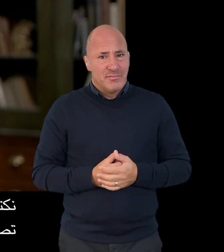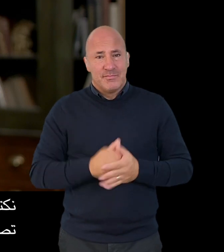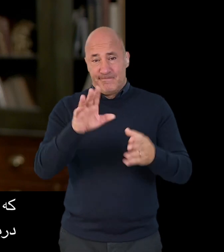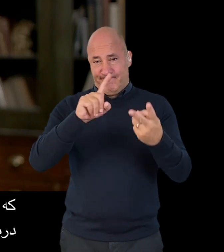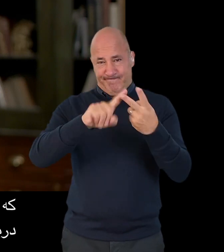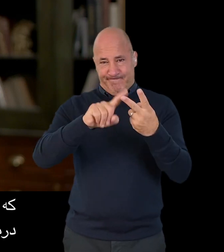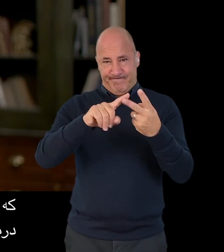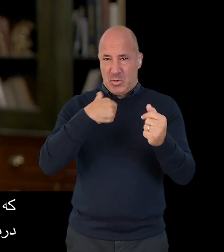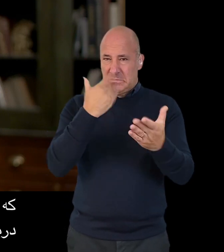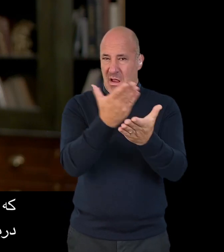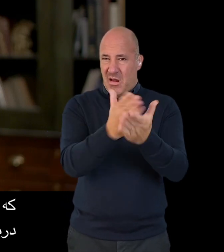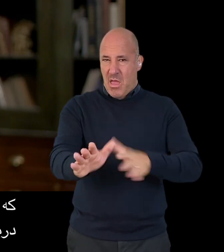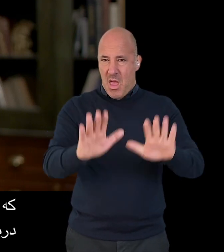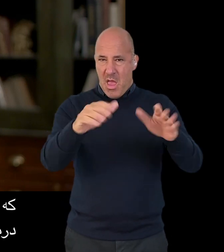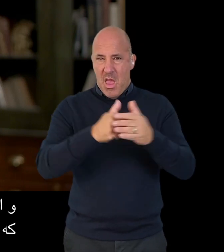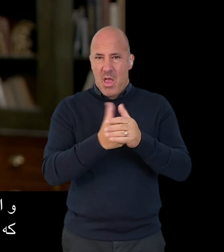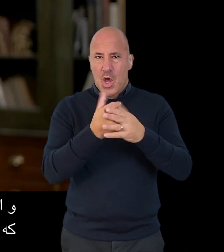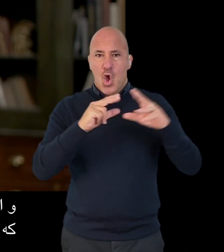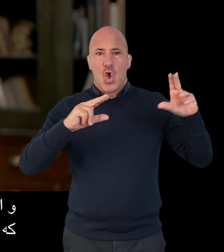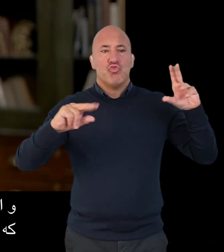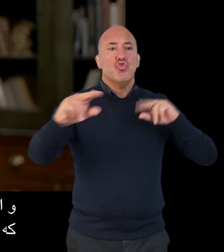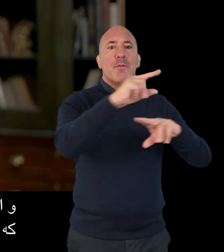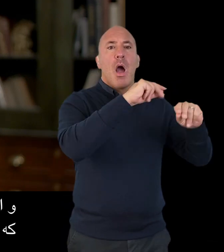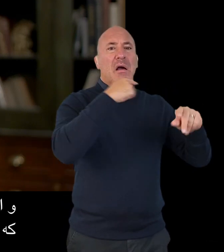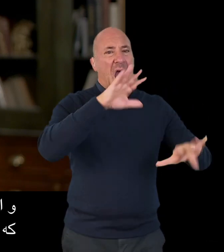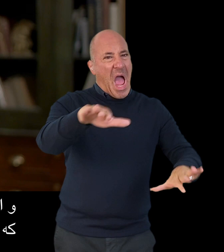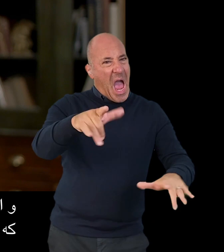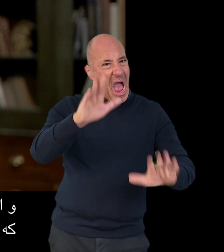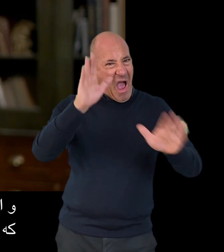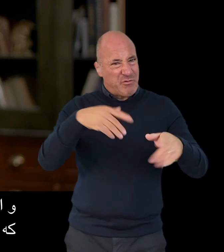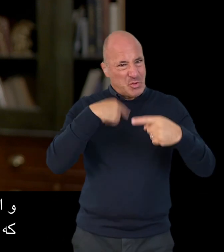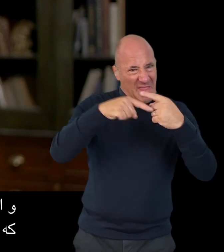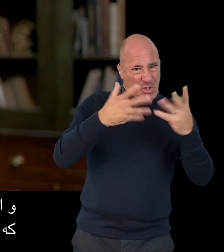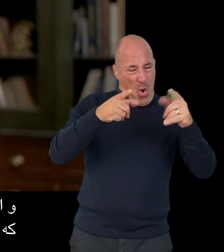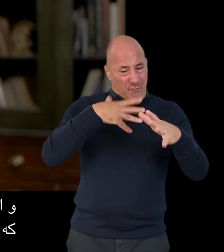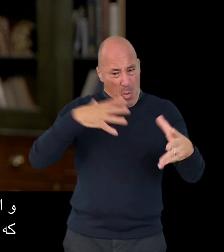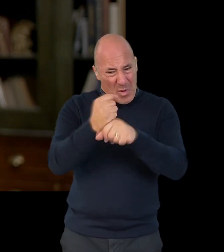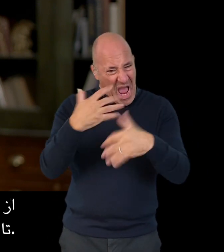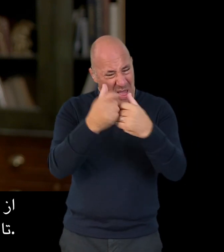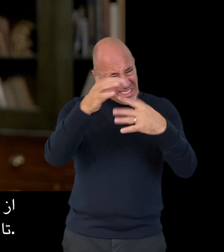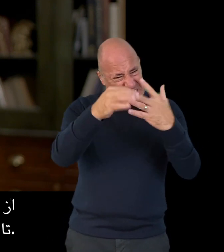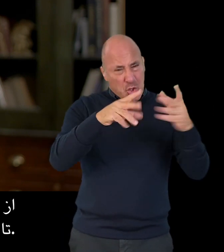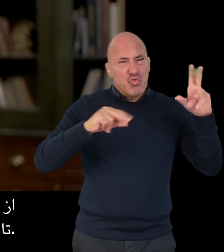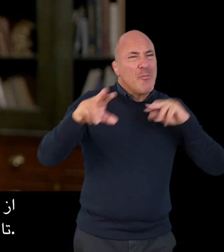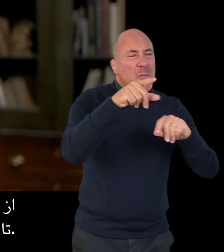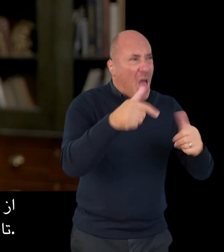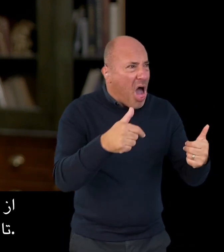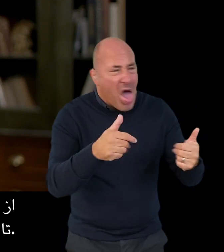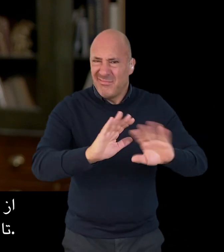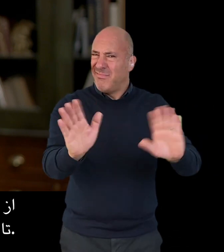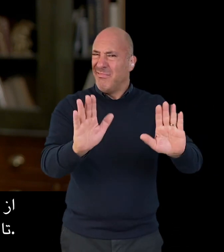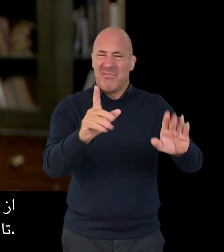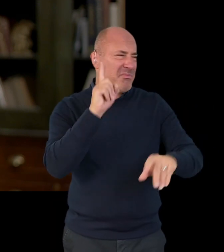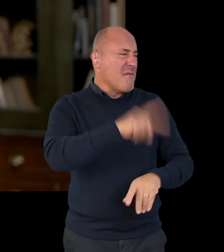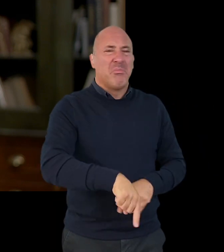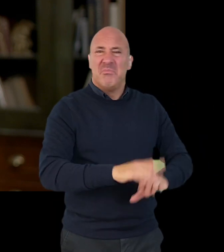to make clear is that you shouldn't listen to rumours about what other people may tell you you have to have as part of your case if you're going